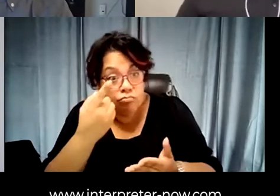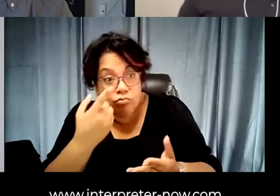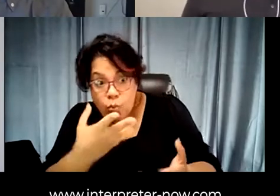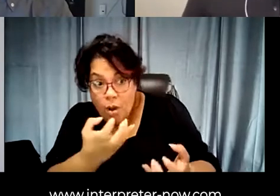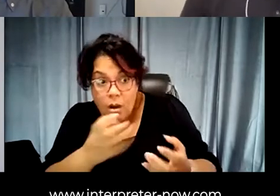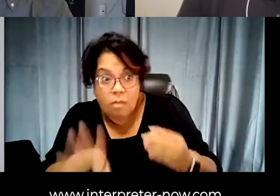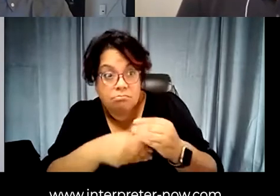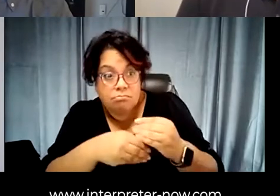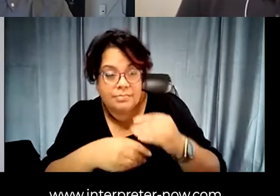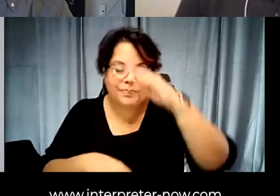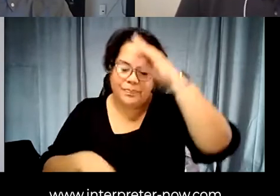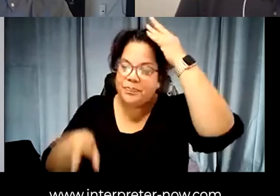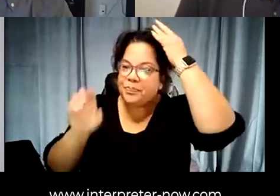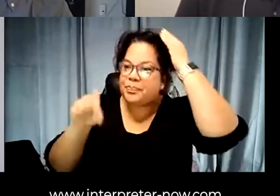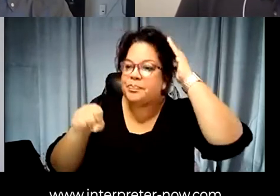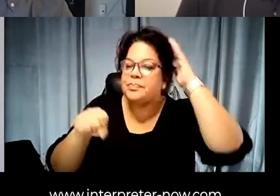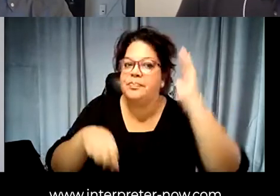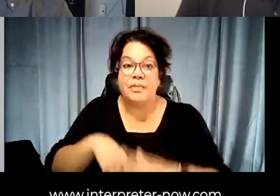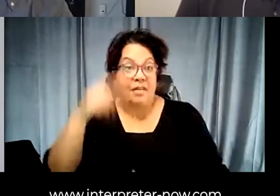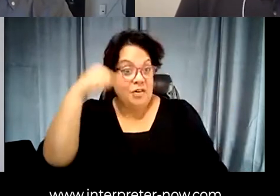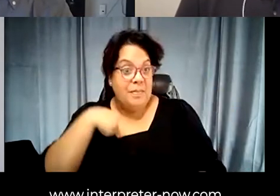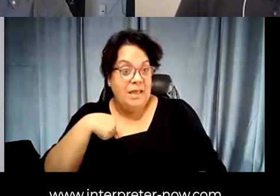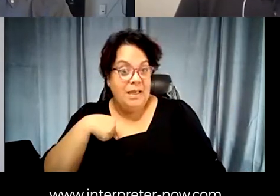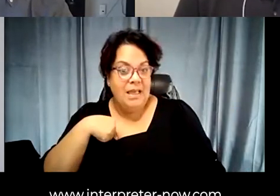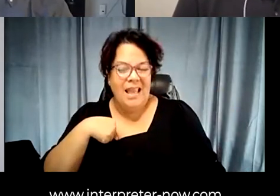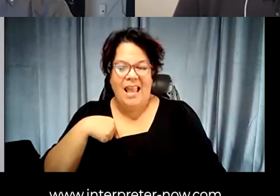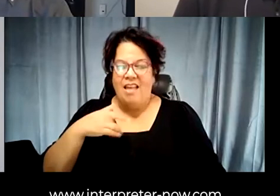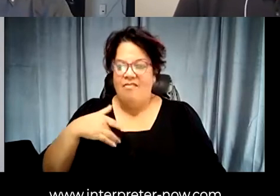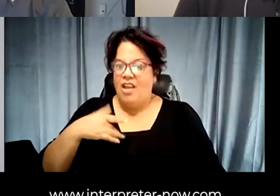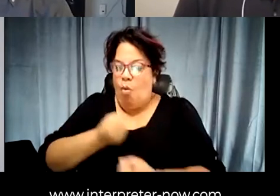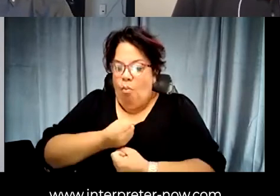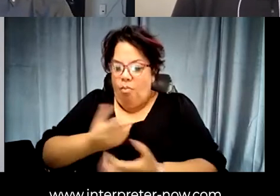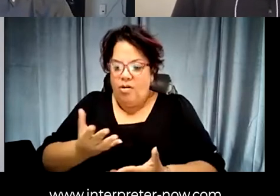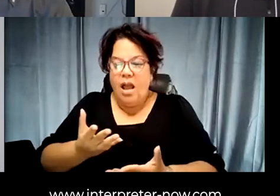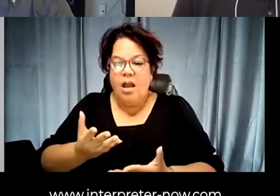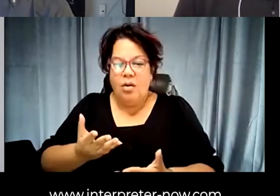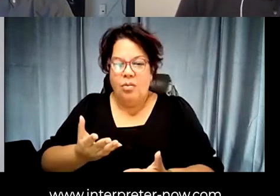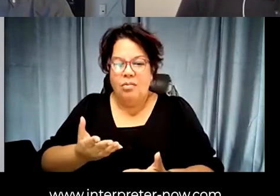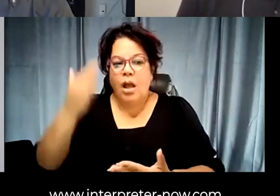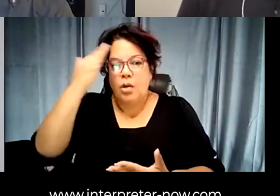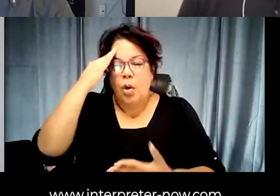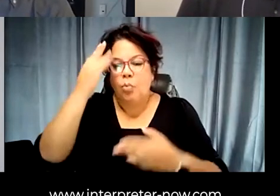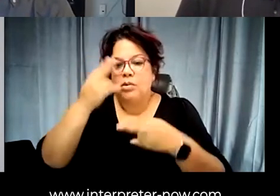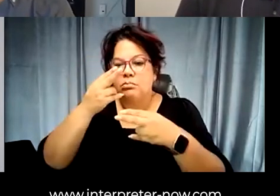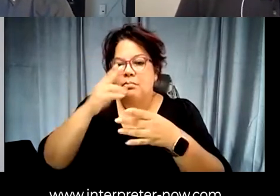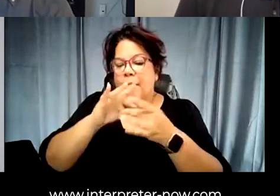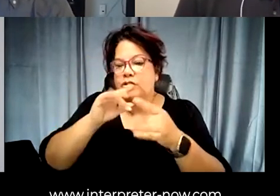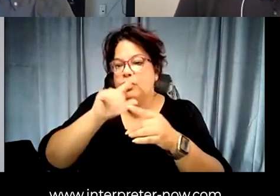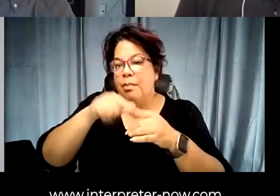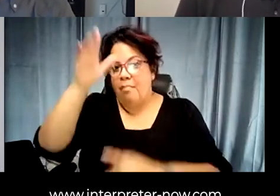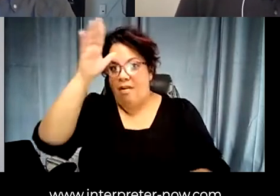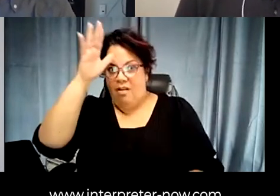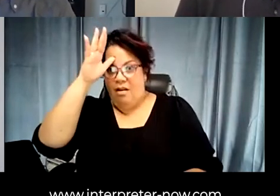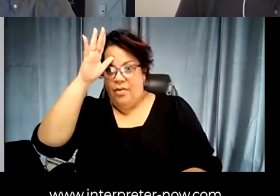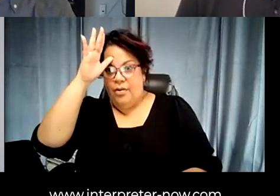Yes. For me, I think burnout was, I know I talked about my father previously, but